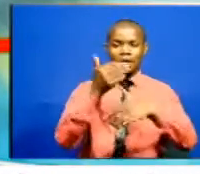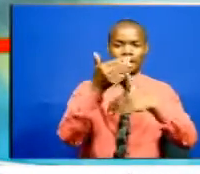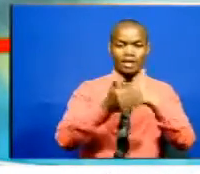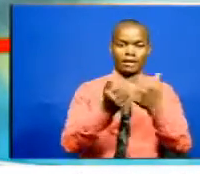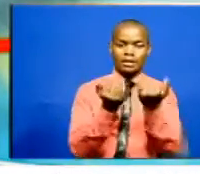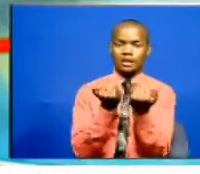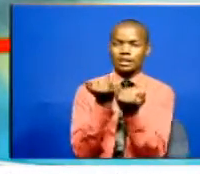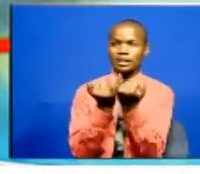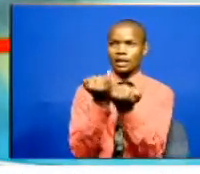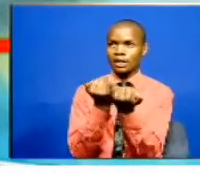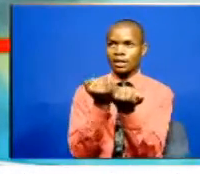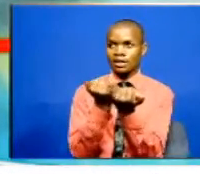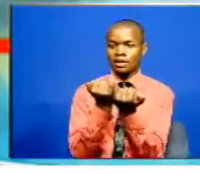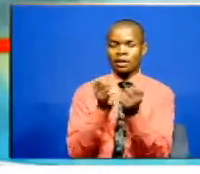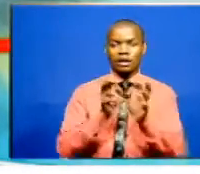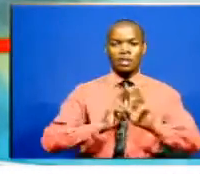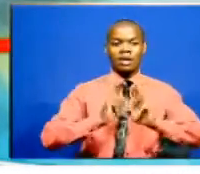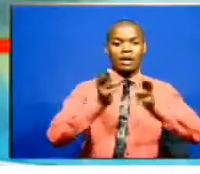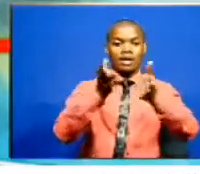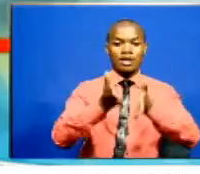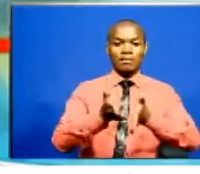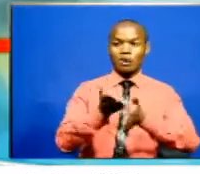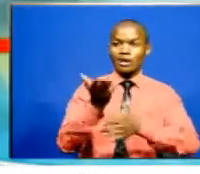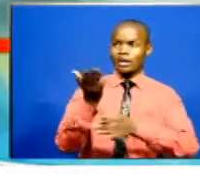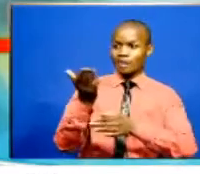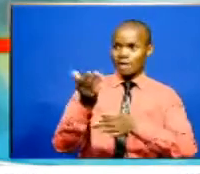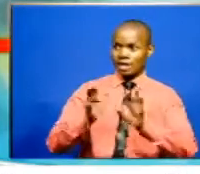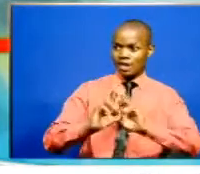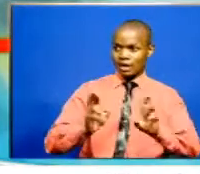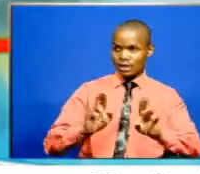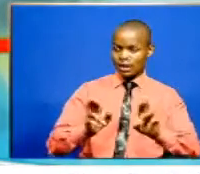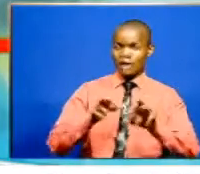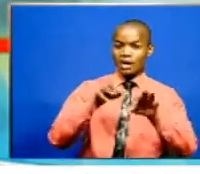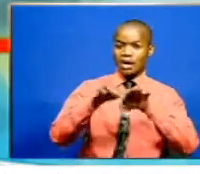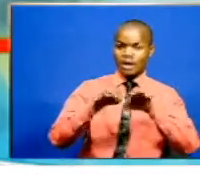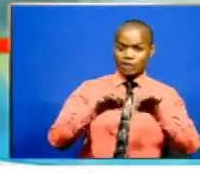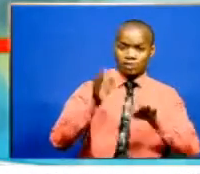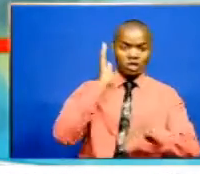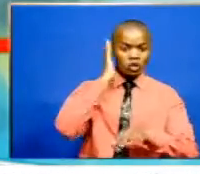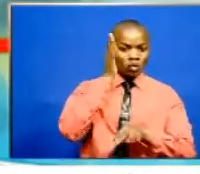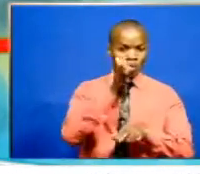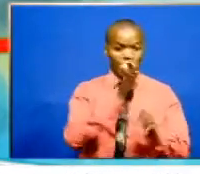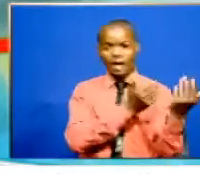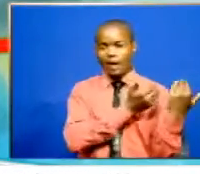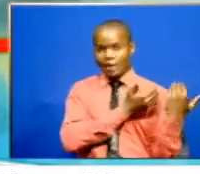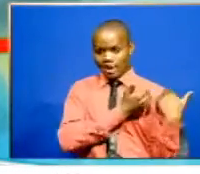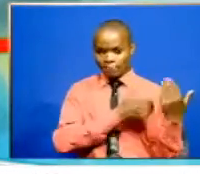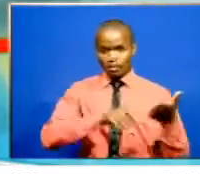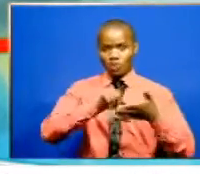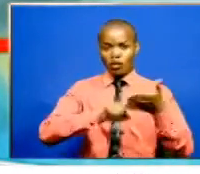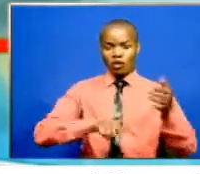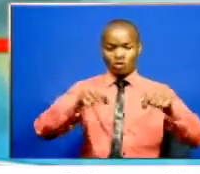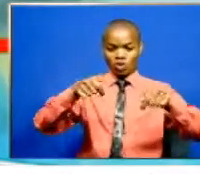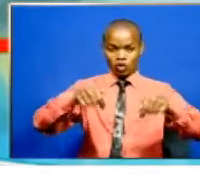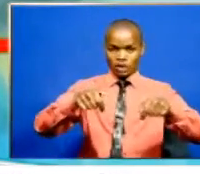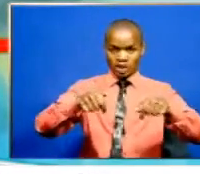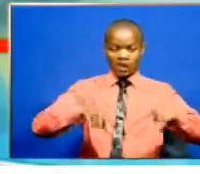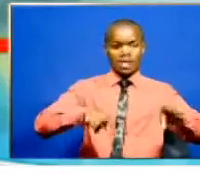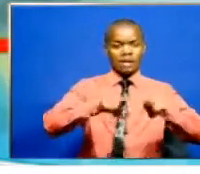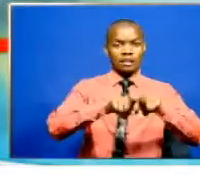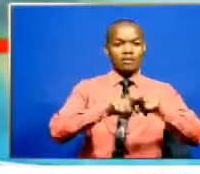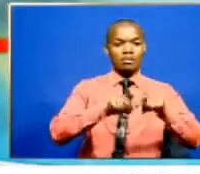of course, we have a reporter there who will brief us more on what to expect on this great day, and especially for